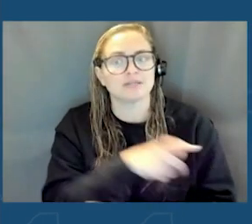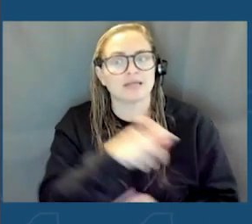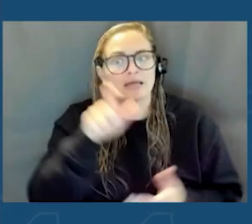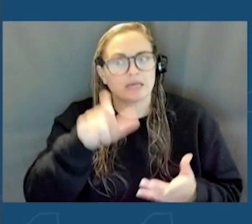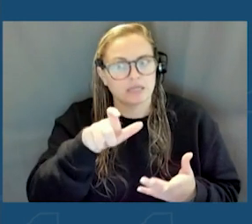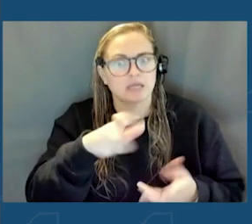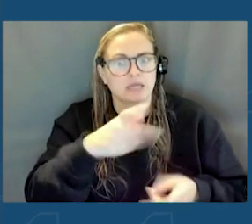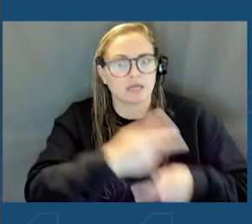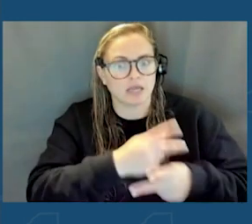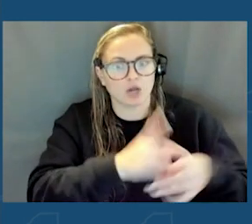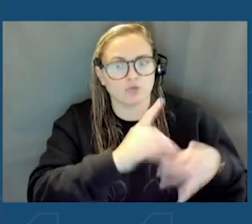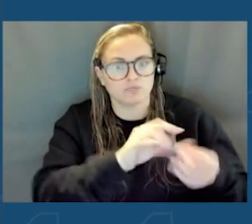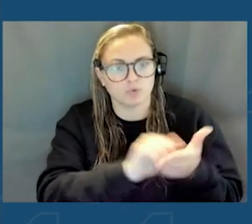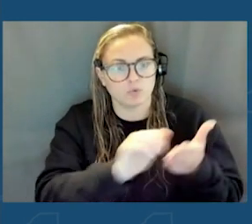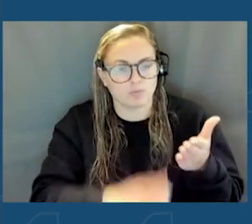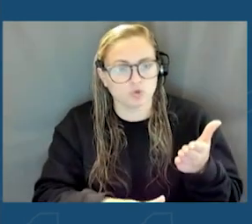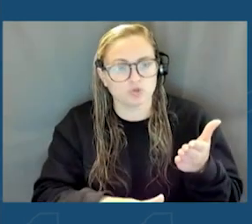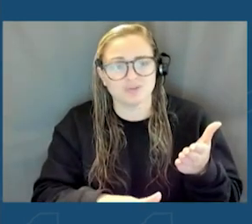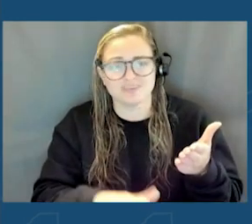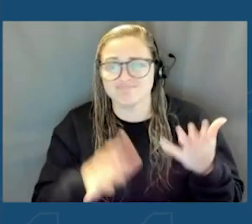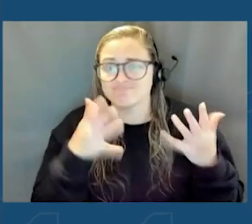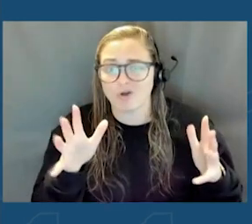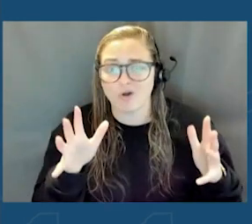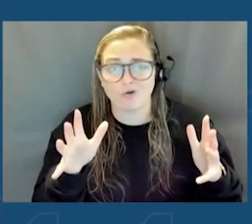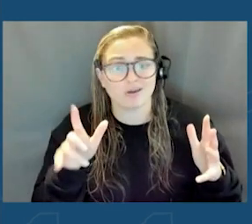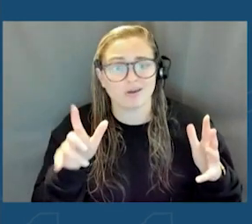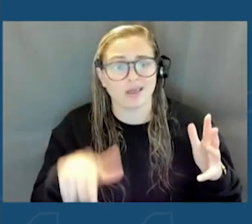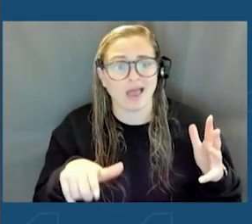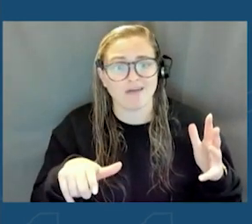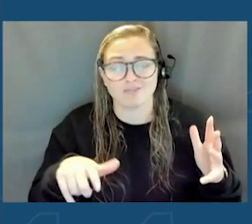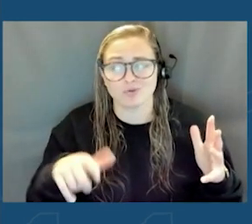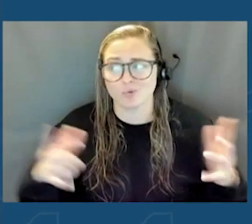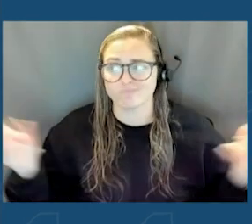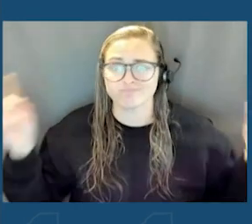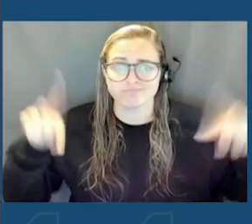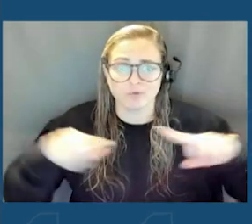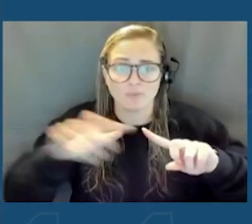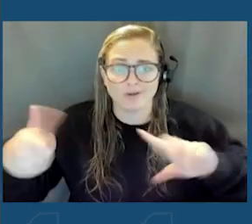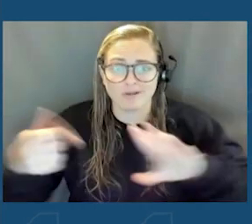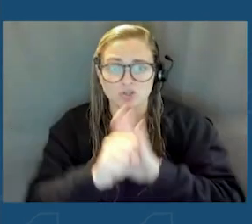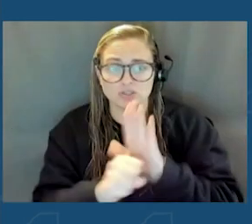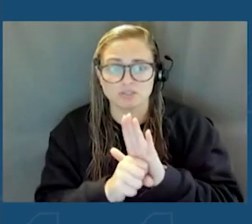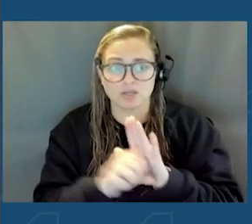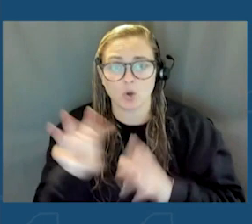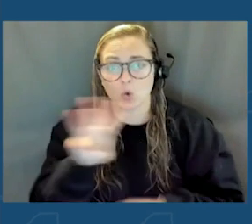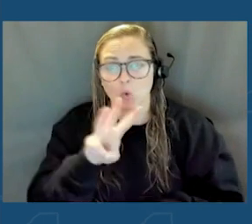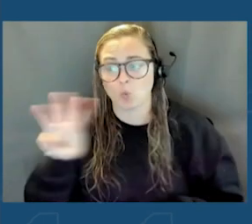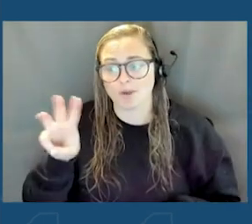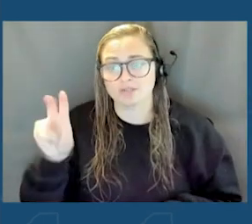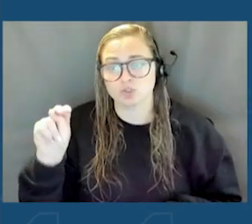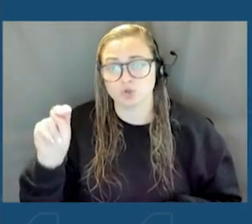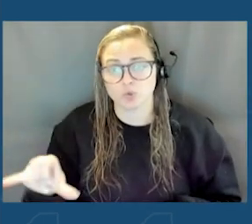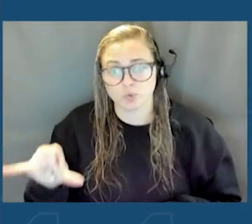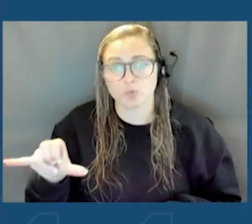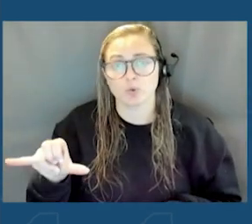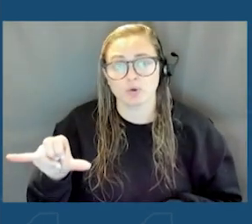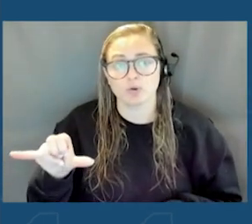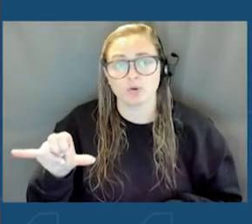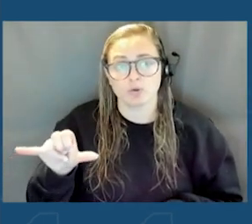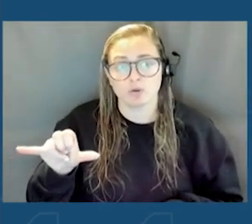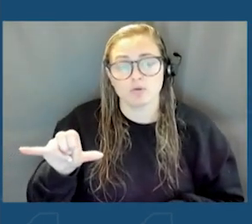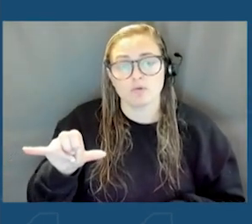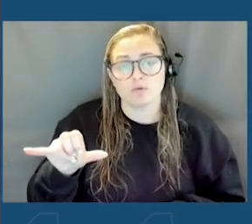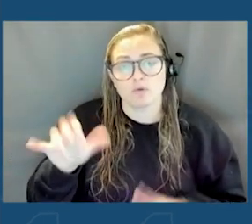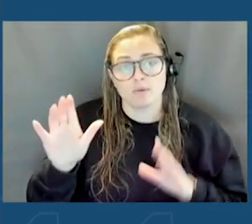care. And believe it or not, they're already having to come from other states. Western New York Planned Parenthood,